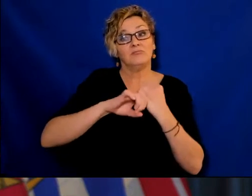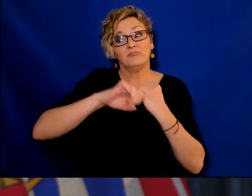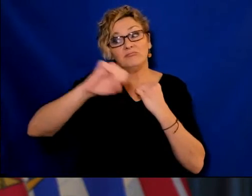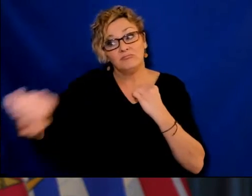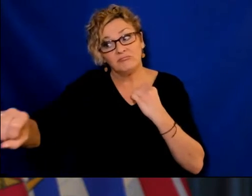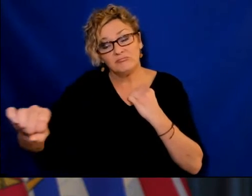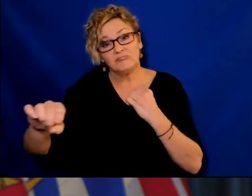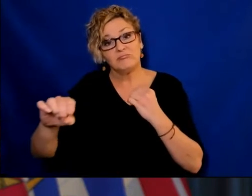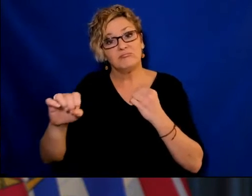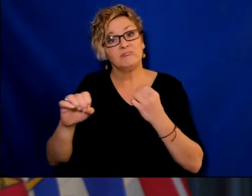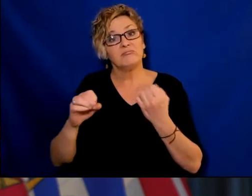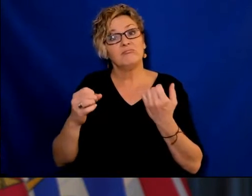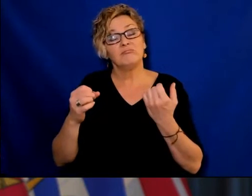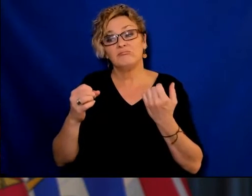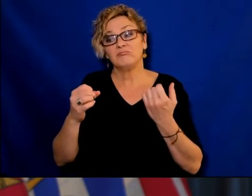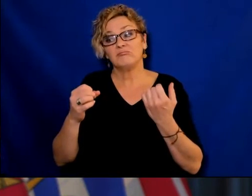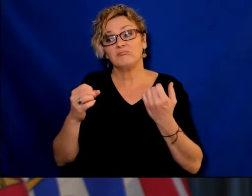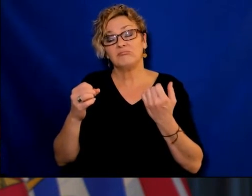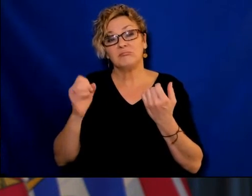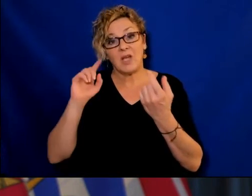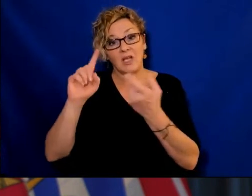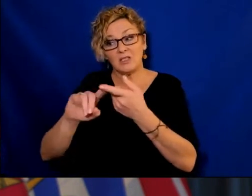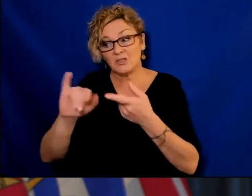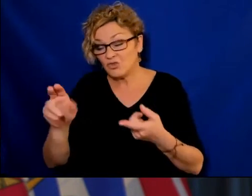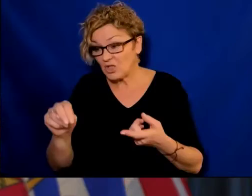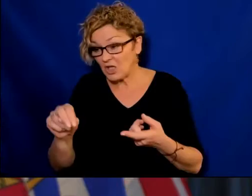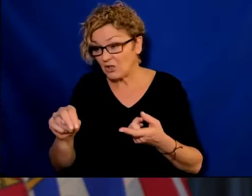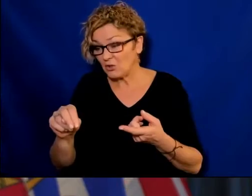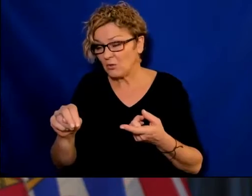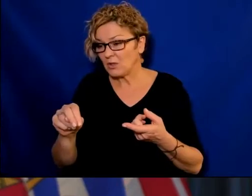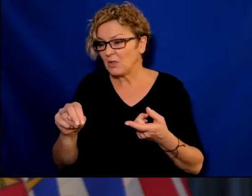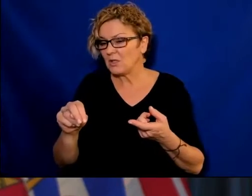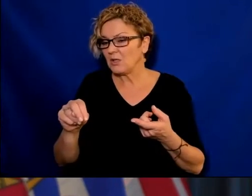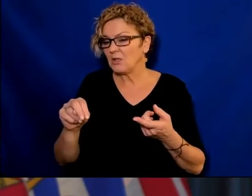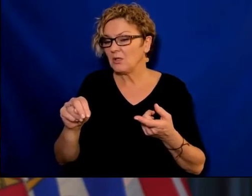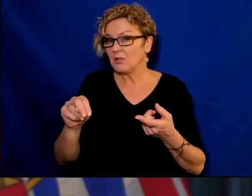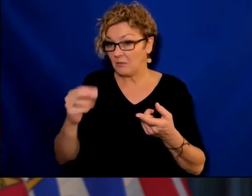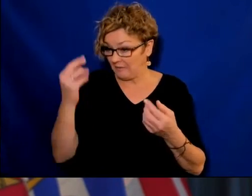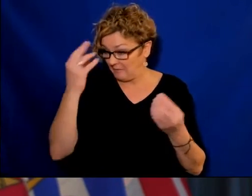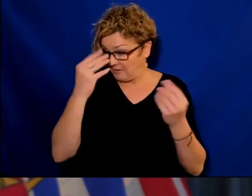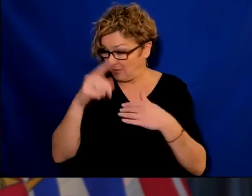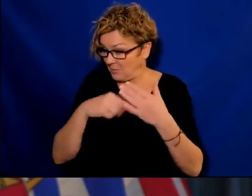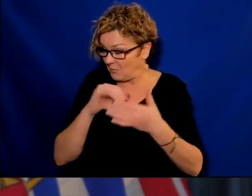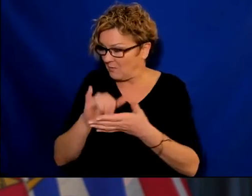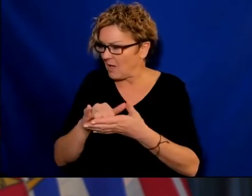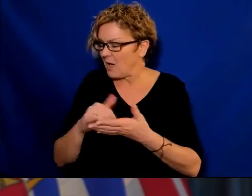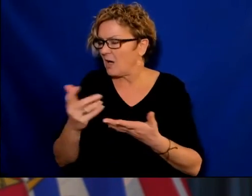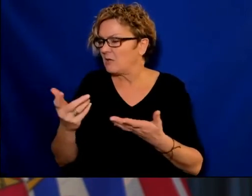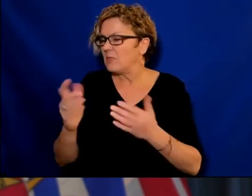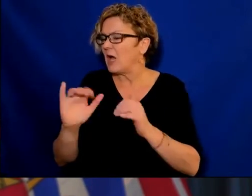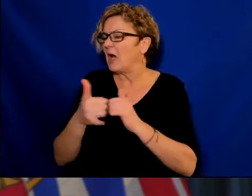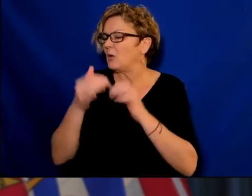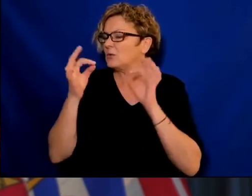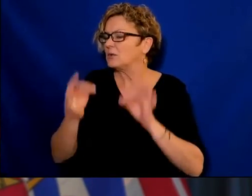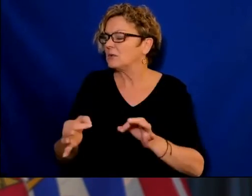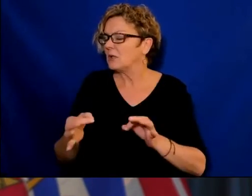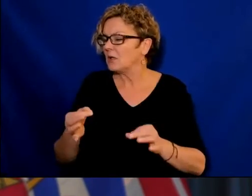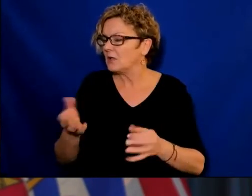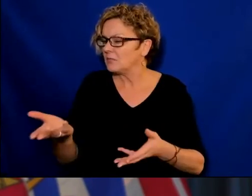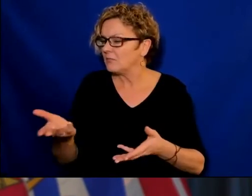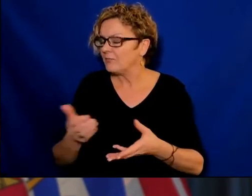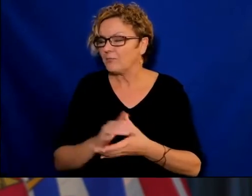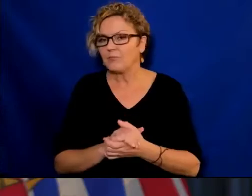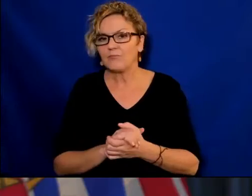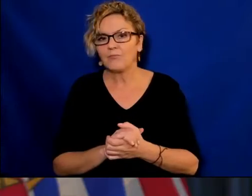or number of outbreaks that would lead the province to make these changes around the break schedule? Yeah, so it's not so much